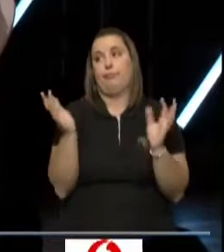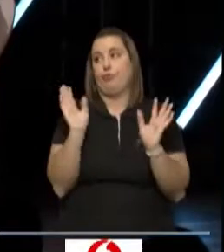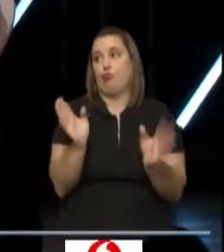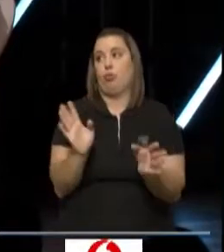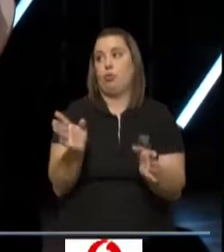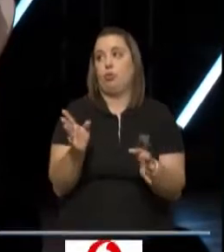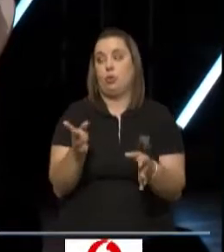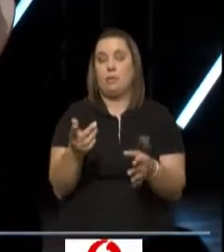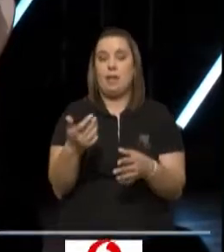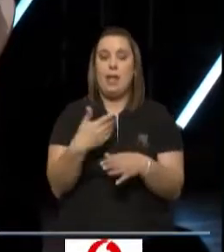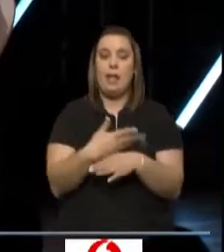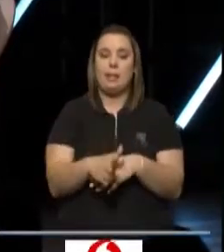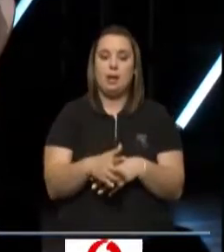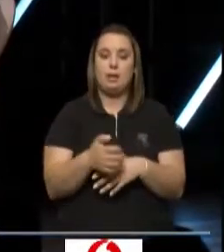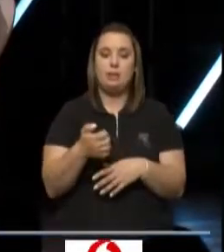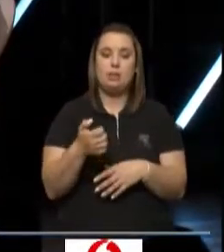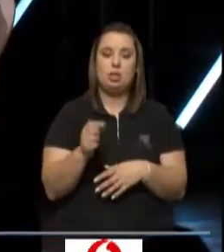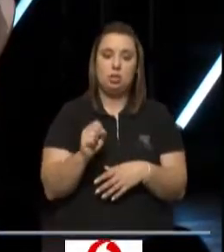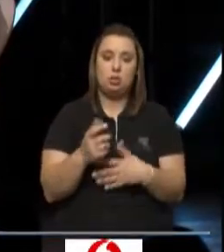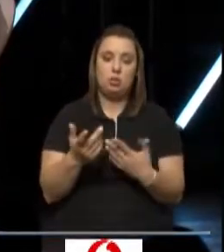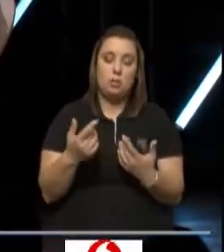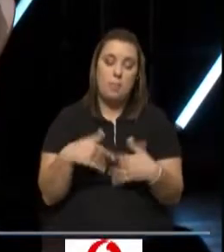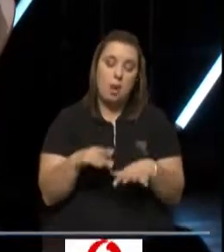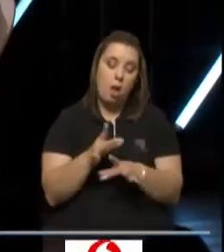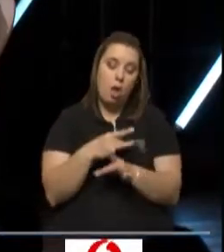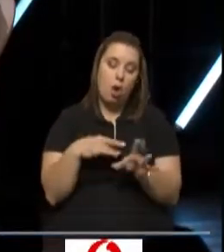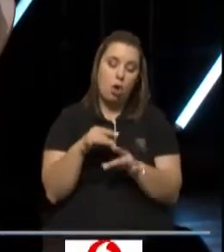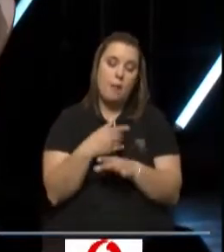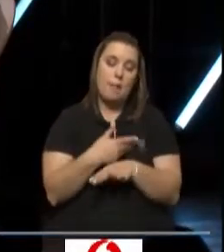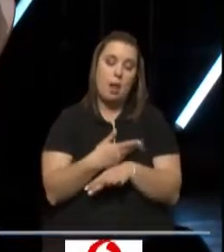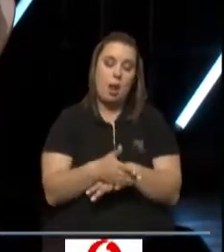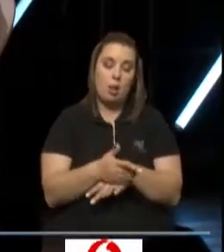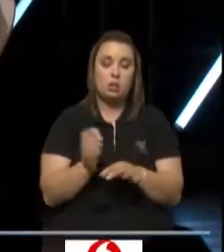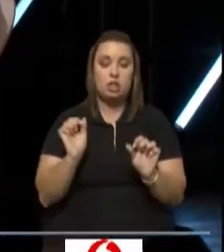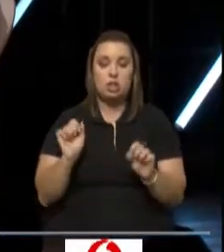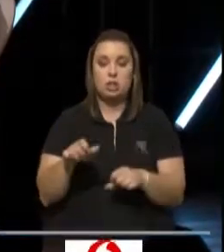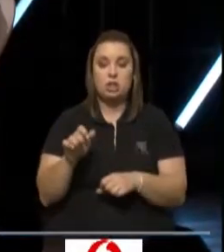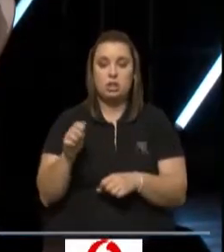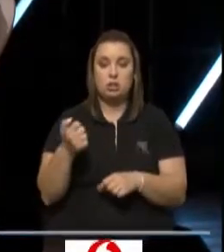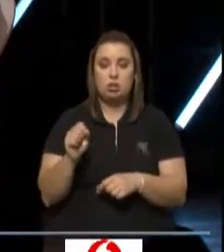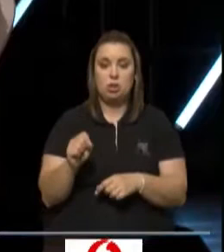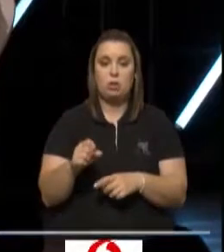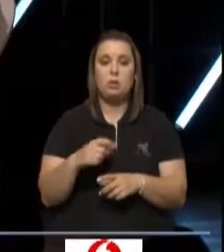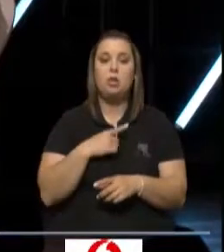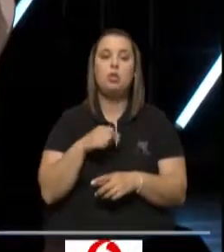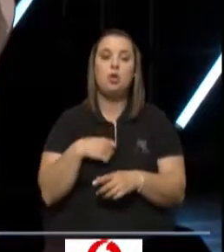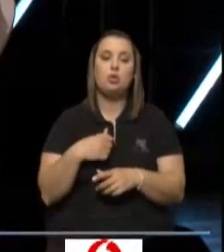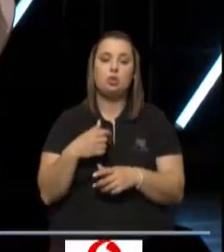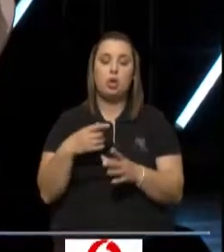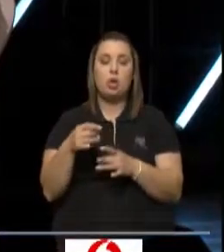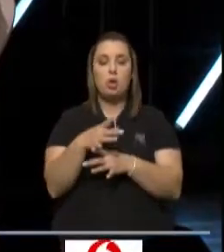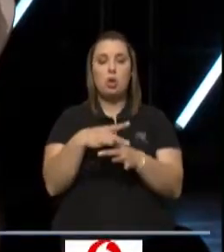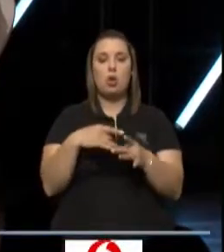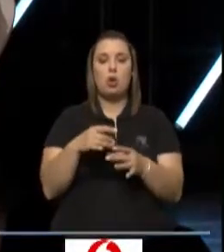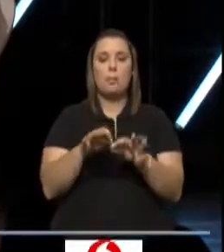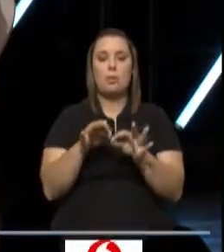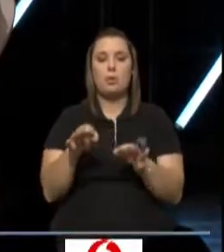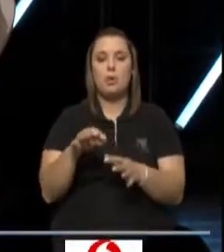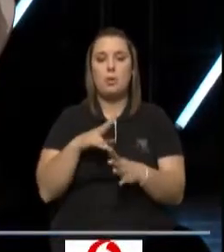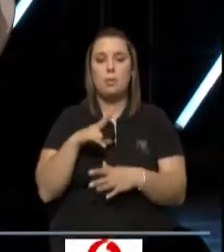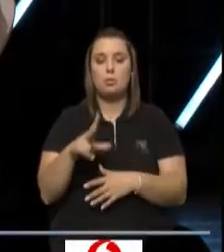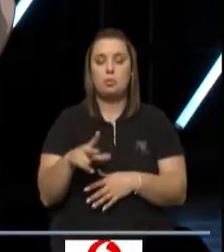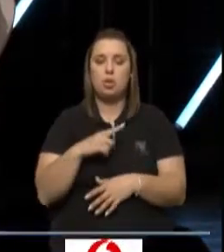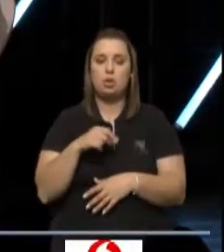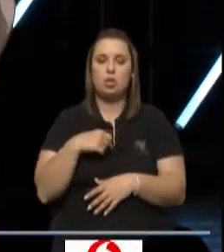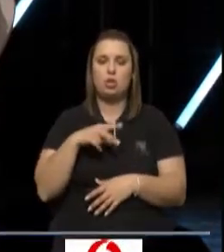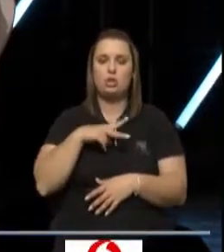5G in Portugal. That's what you said before. It was connected to the tender. But as you know, we have to be in Europe as